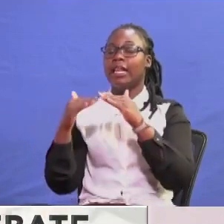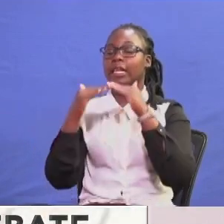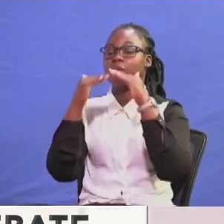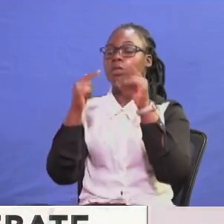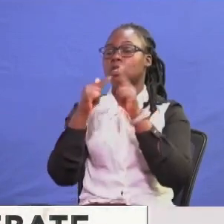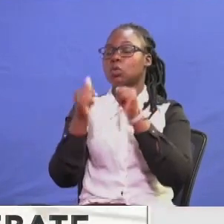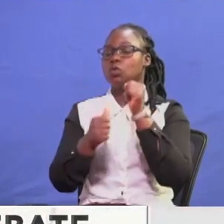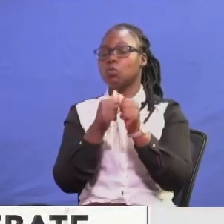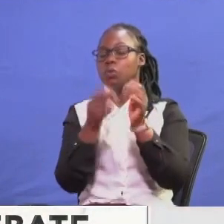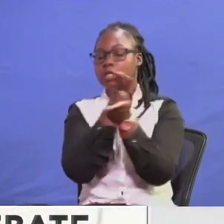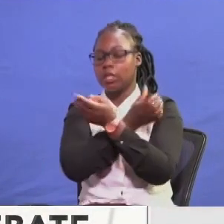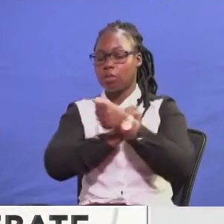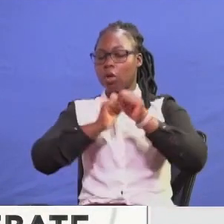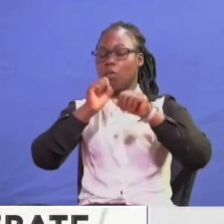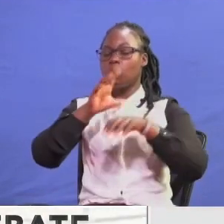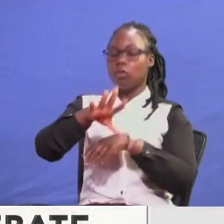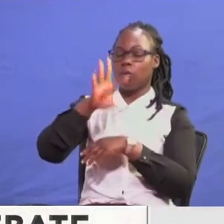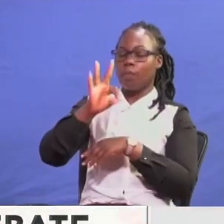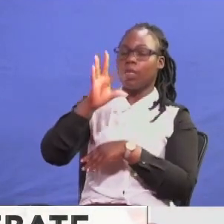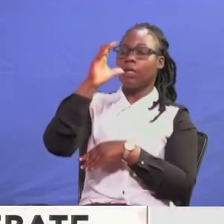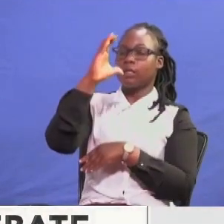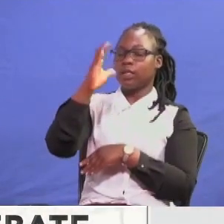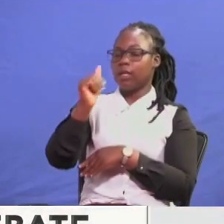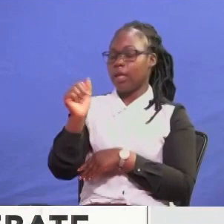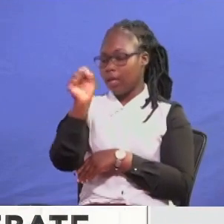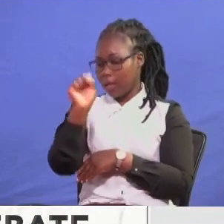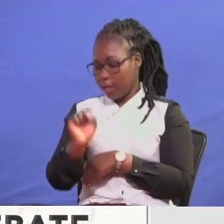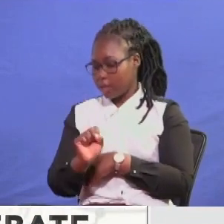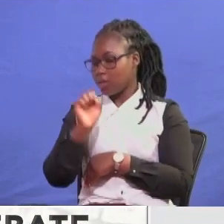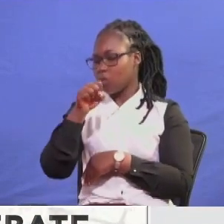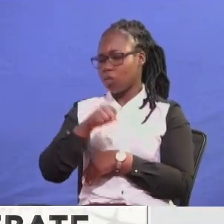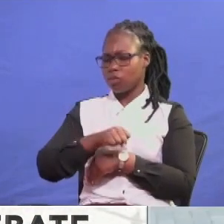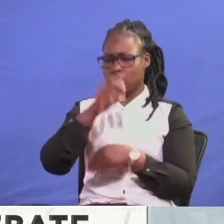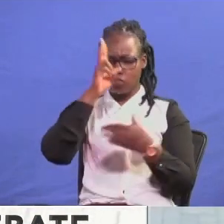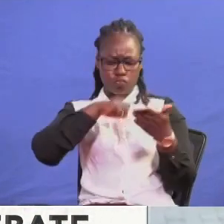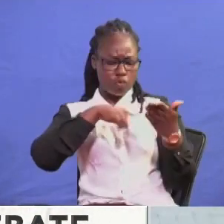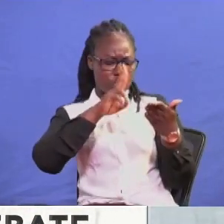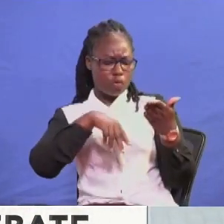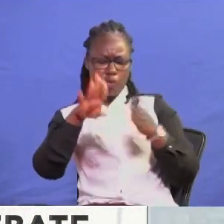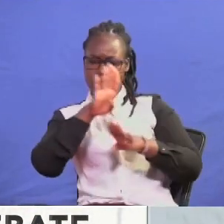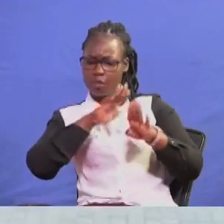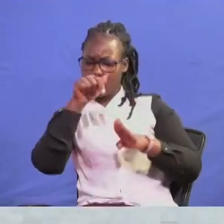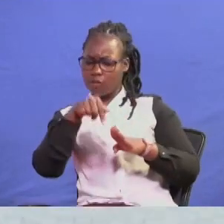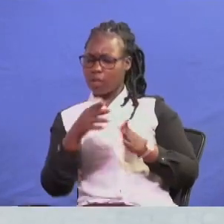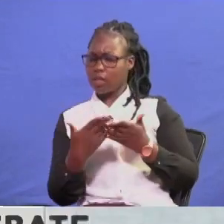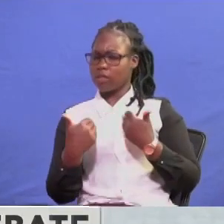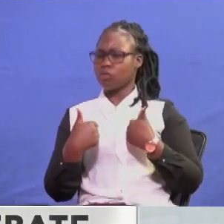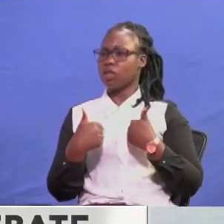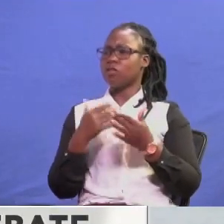which president can appoint CAS, do you read mischief in this? Is it some sort of,